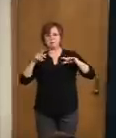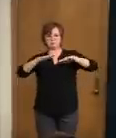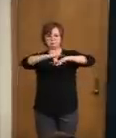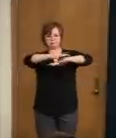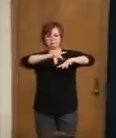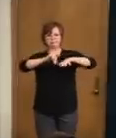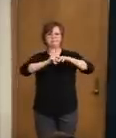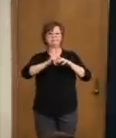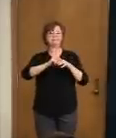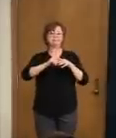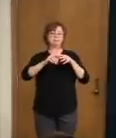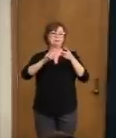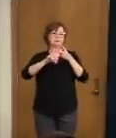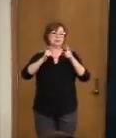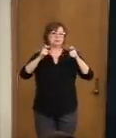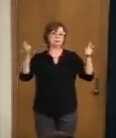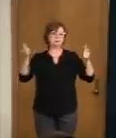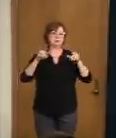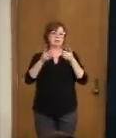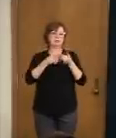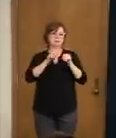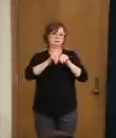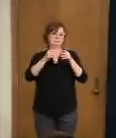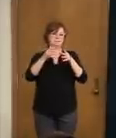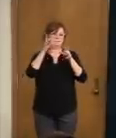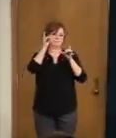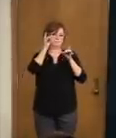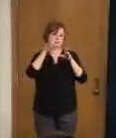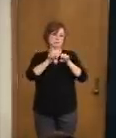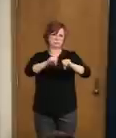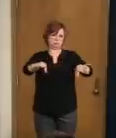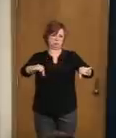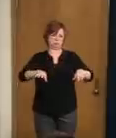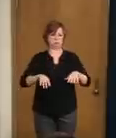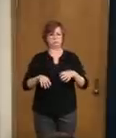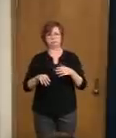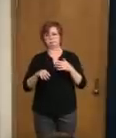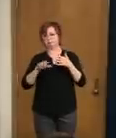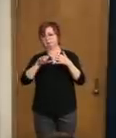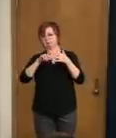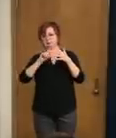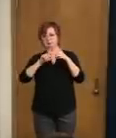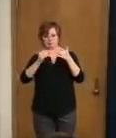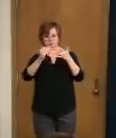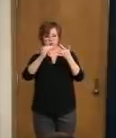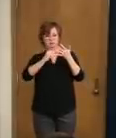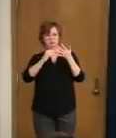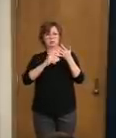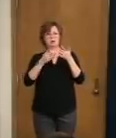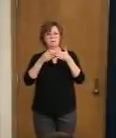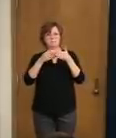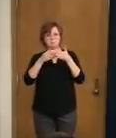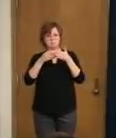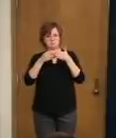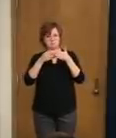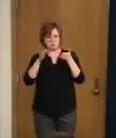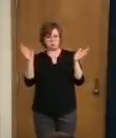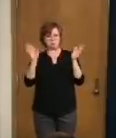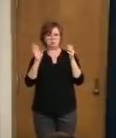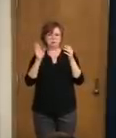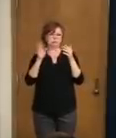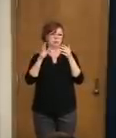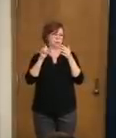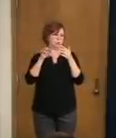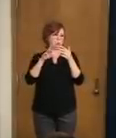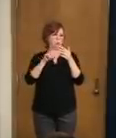they continue to happen in all public settings, workplaces, other public settings, as well as social settings. Even though we're